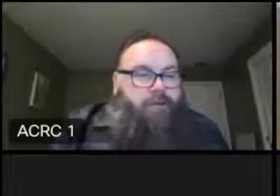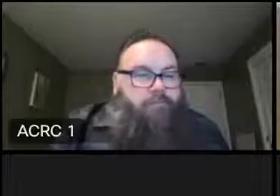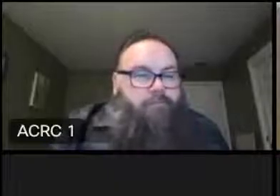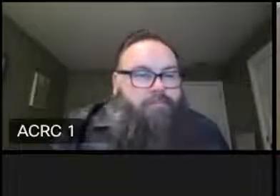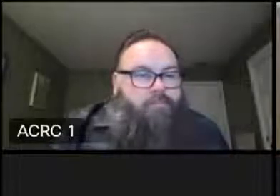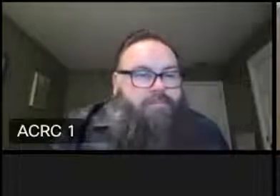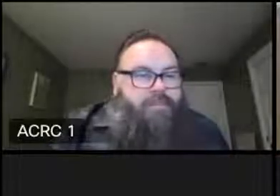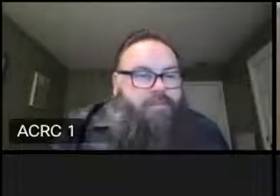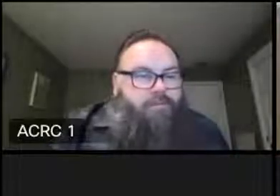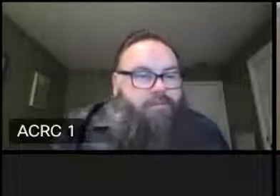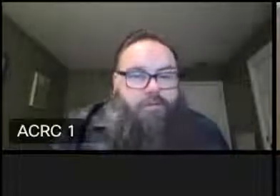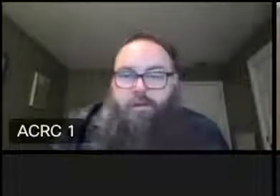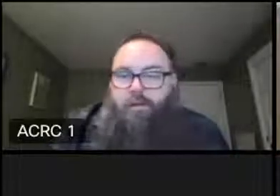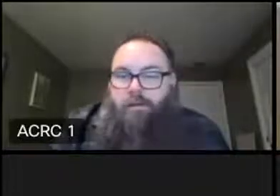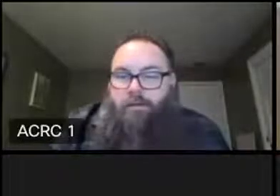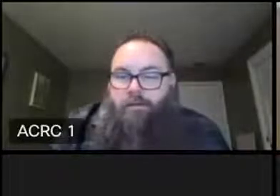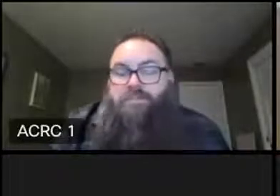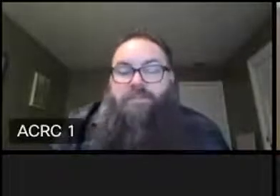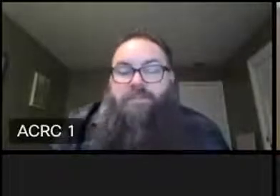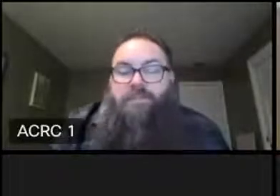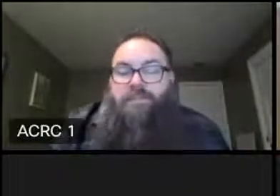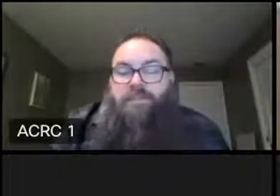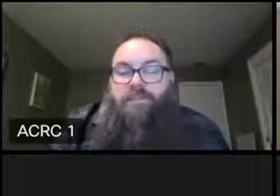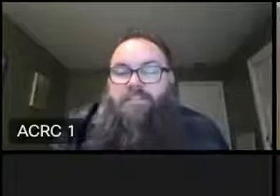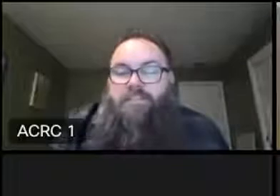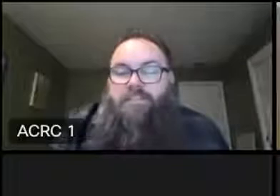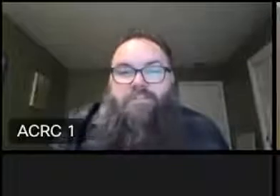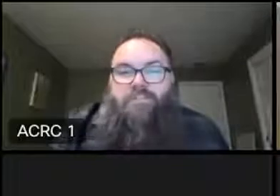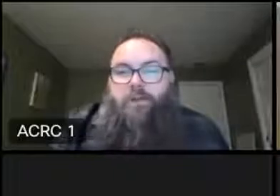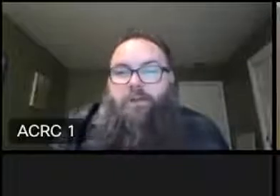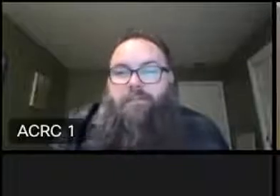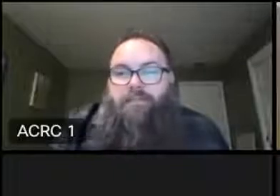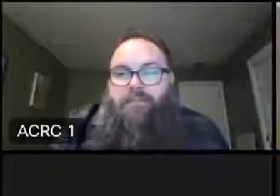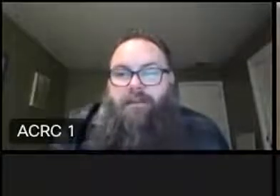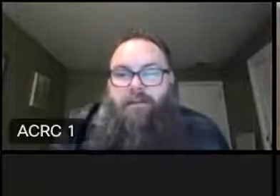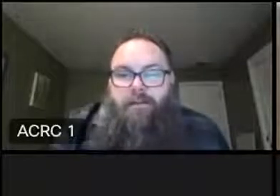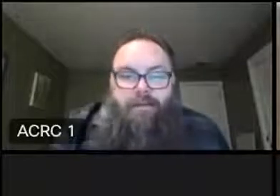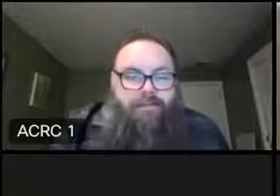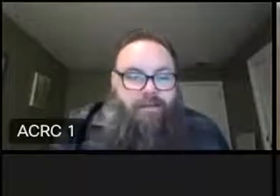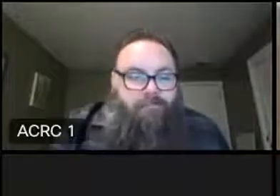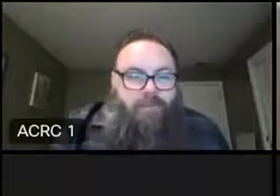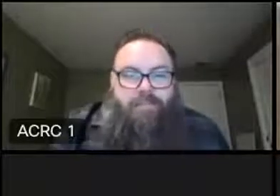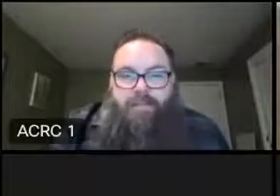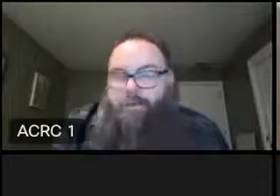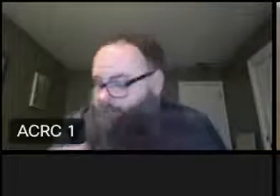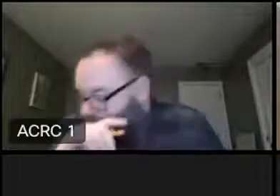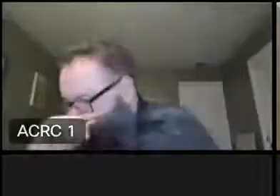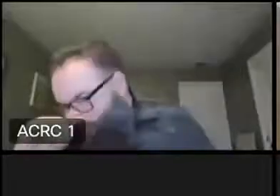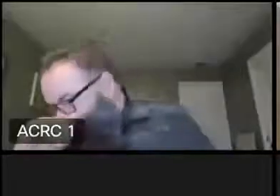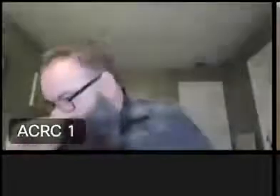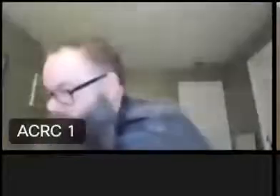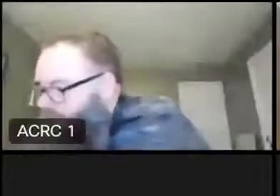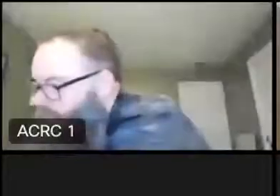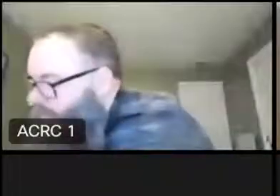to the website there or excuse me, the email address that I just put in the chat would probably be the best next step related to that.